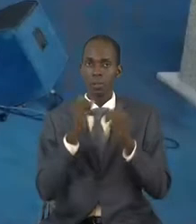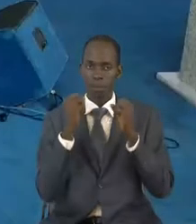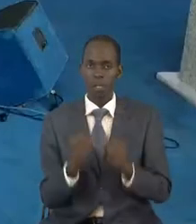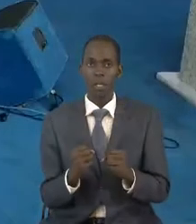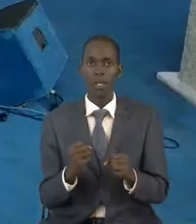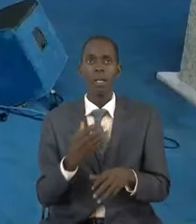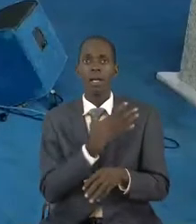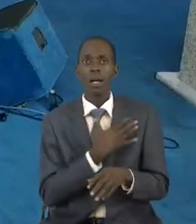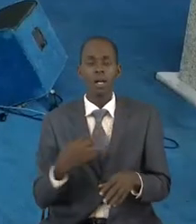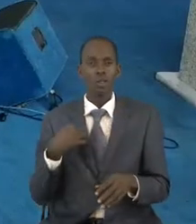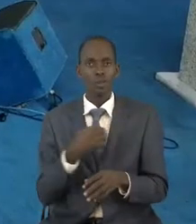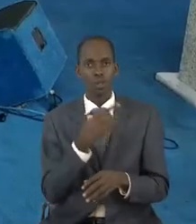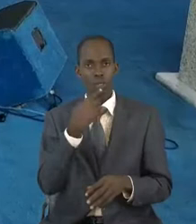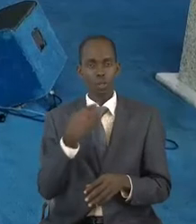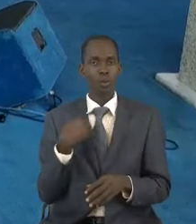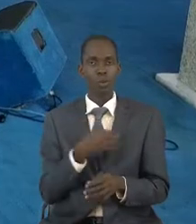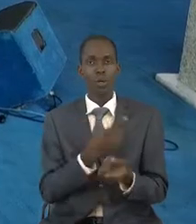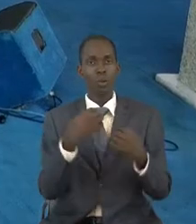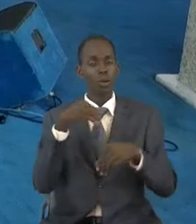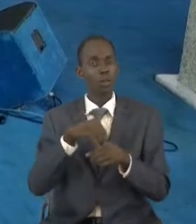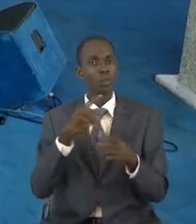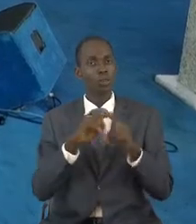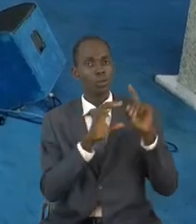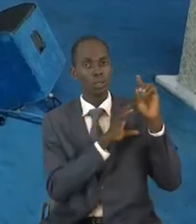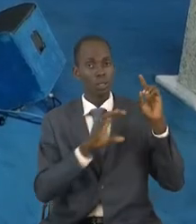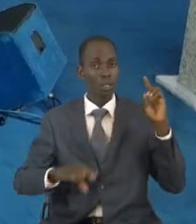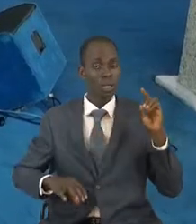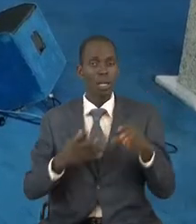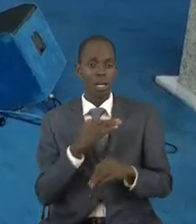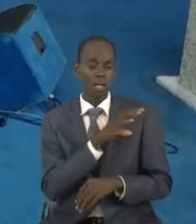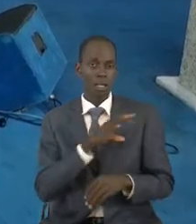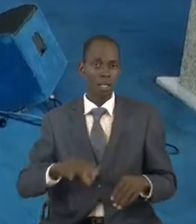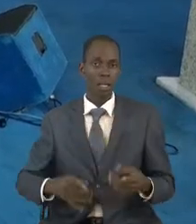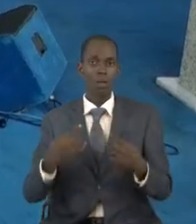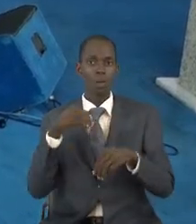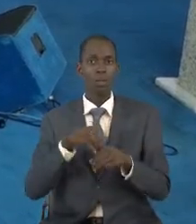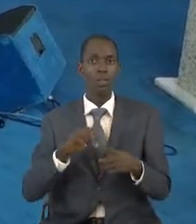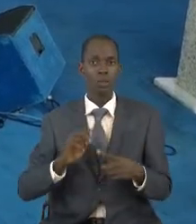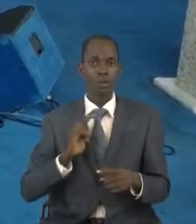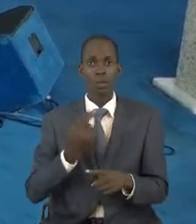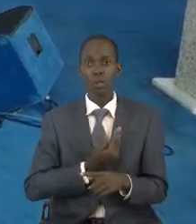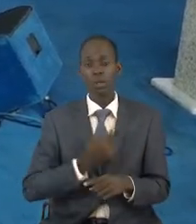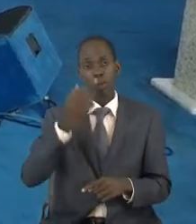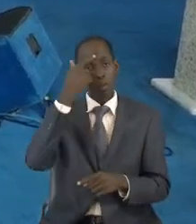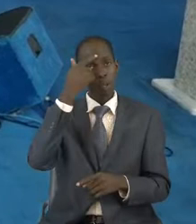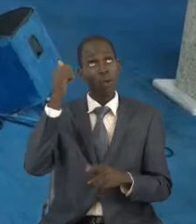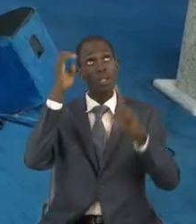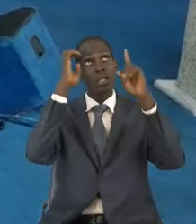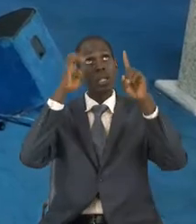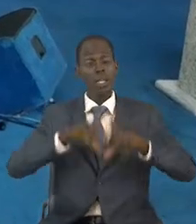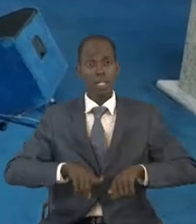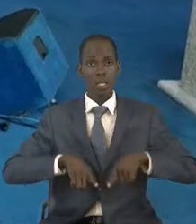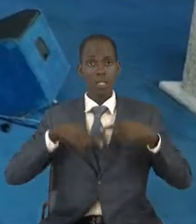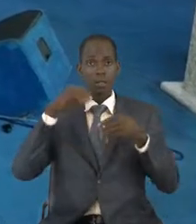come into Christ, and Christ comes into us, because he lives in us, because